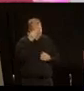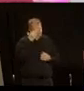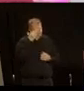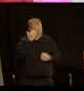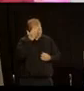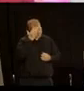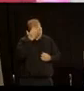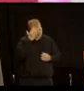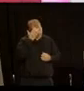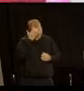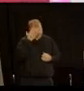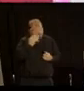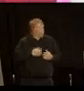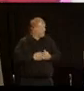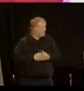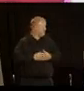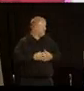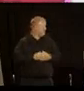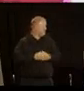Okay.